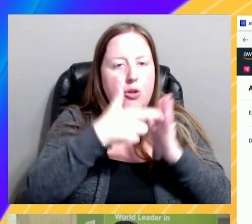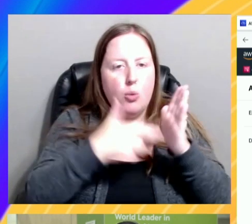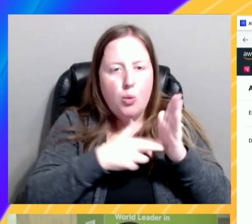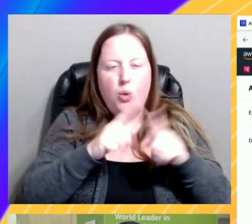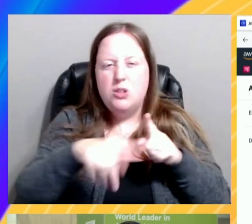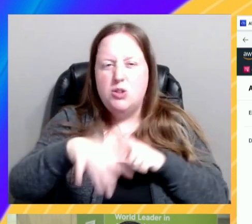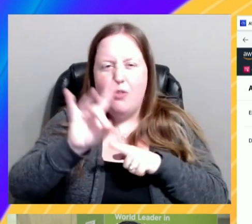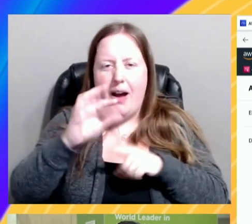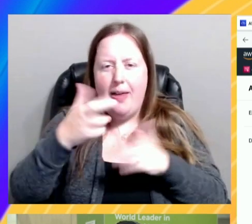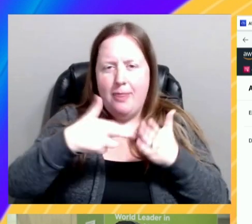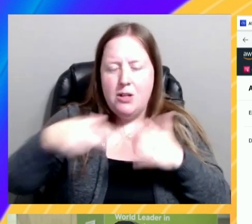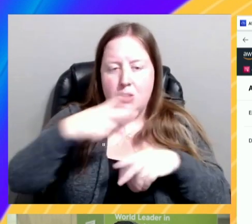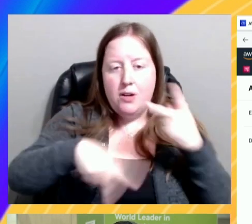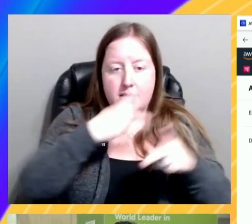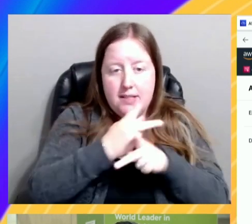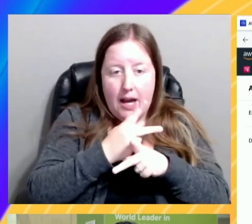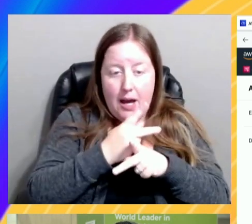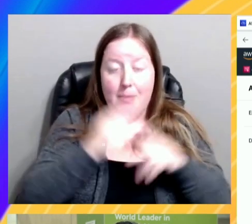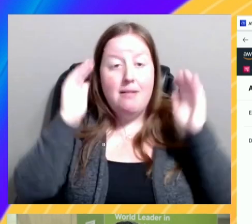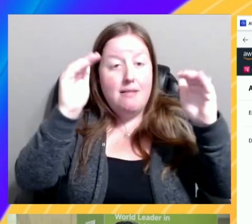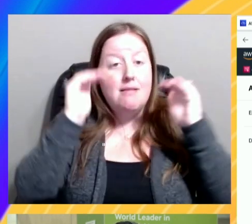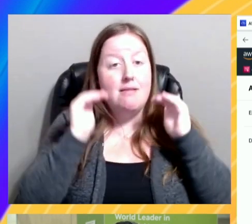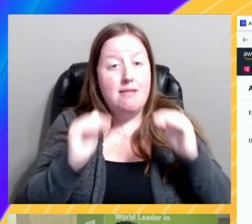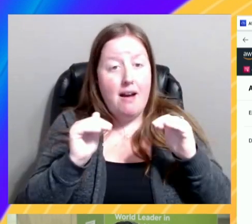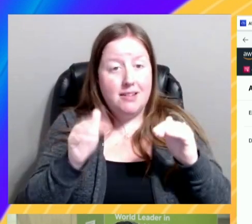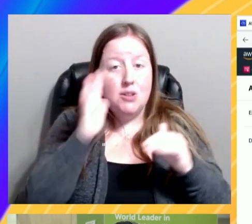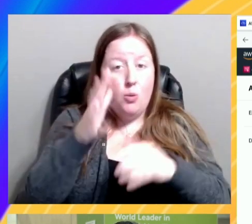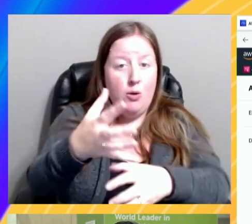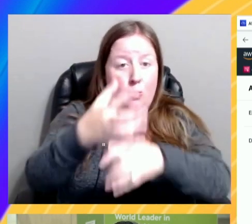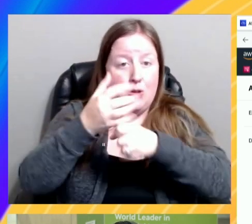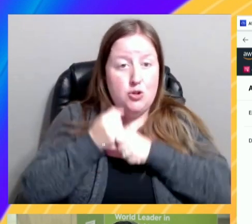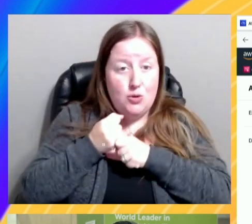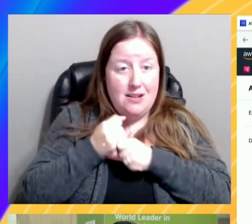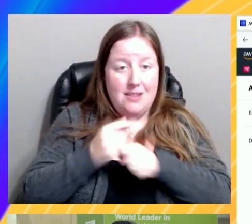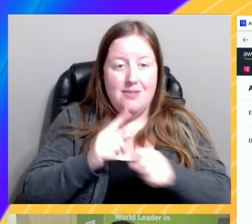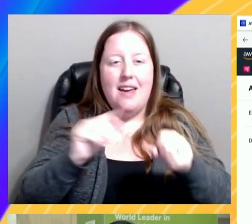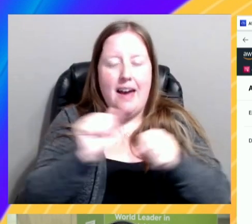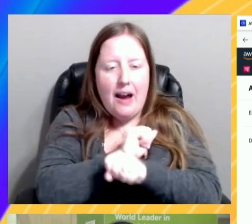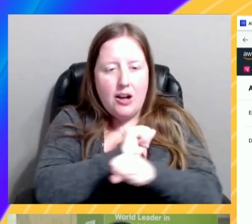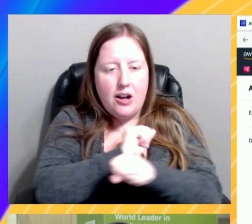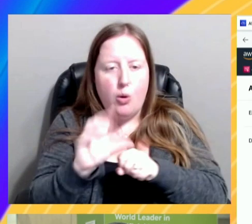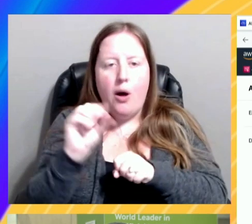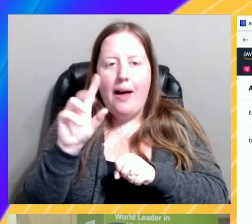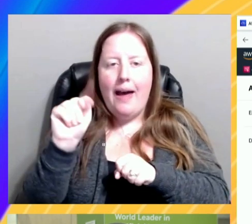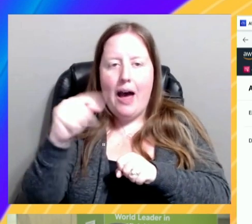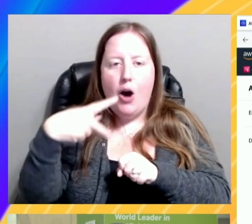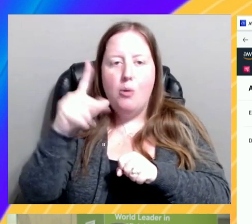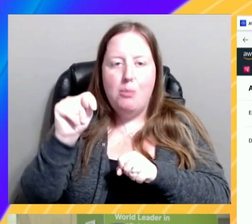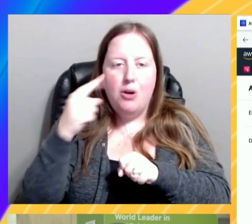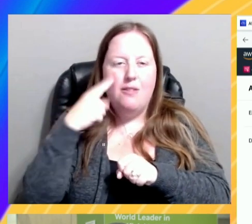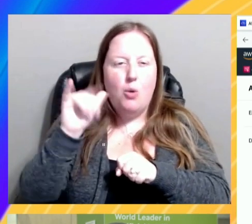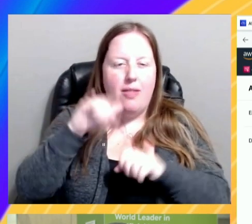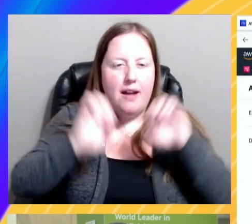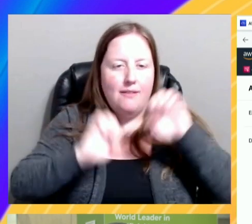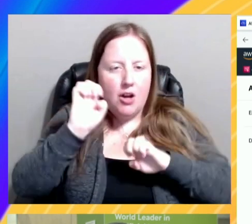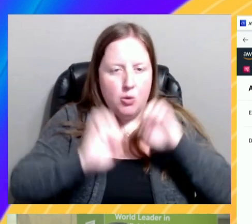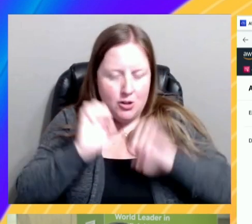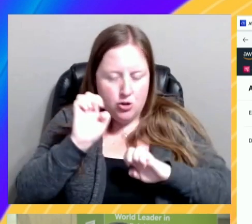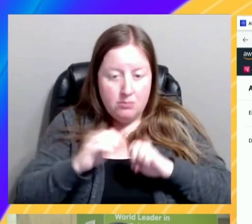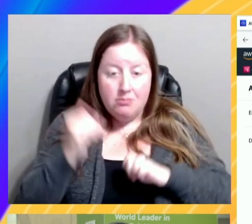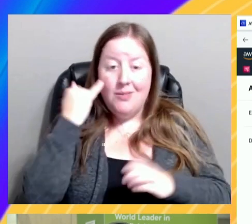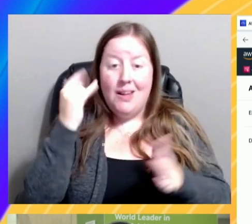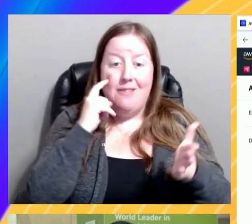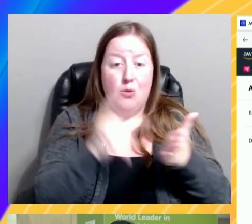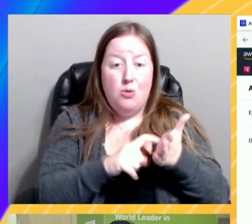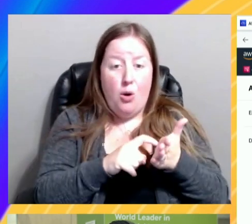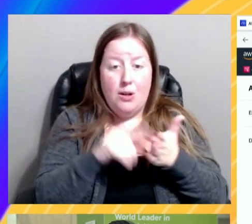type. Got it. The next one is then going to retrieve the actual output of that evaluation. So if you notice here, it basically returned